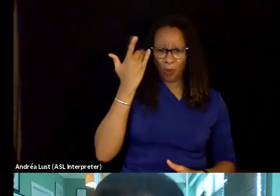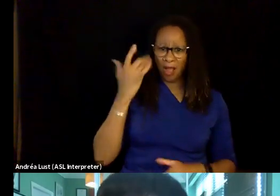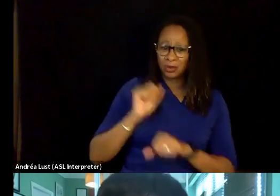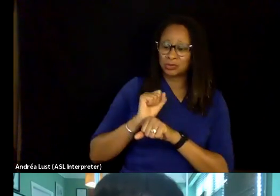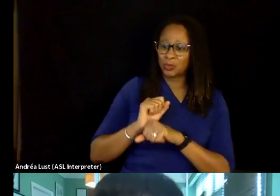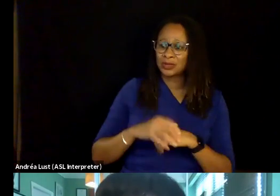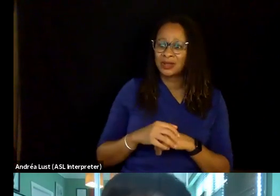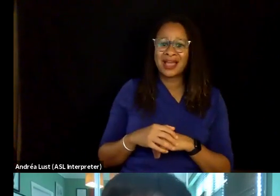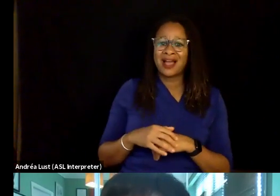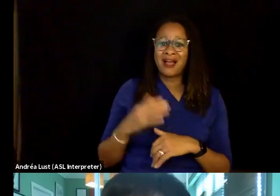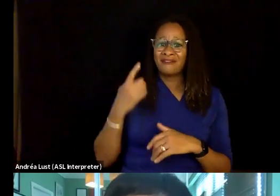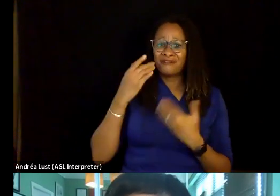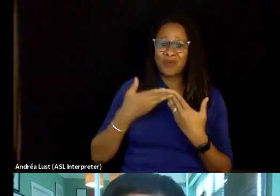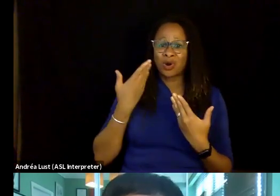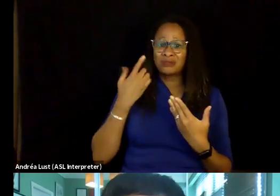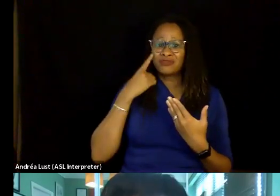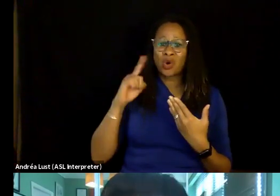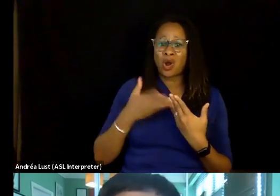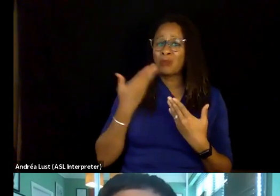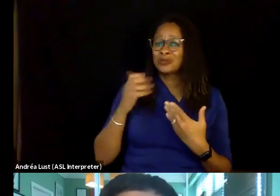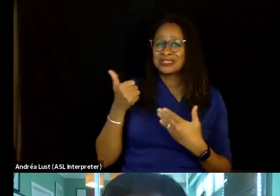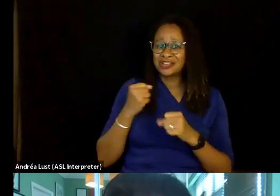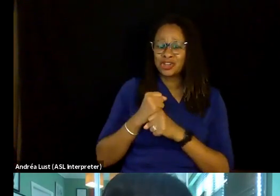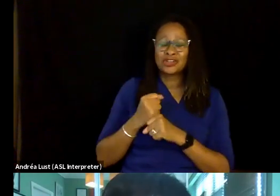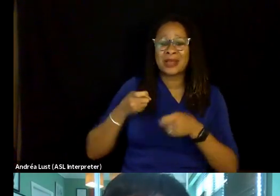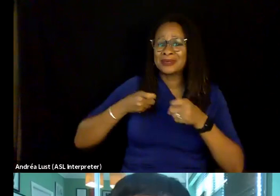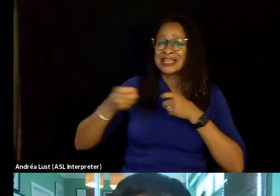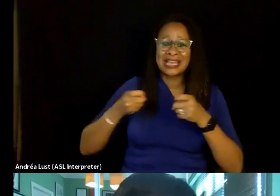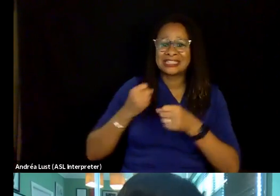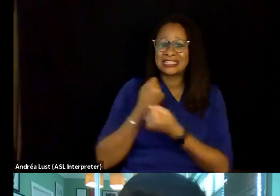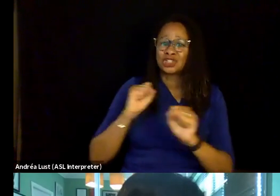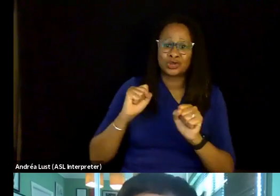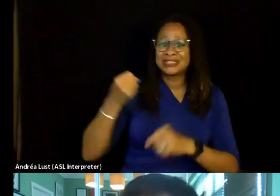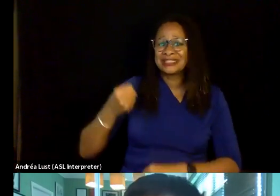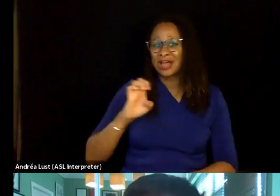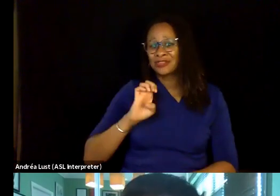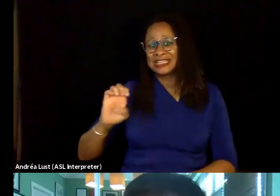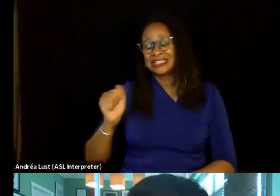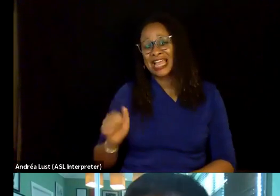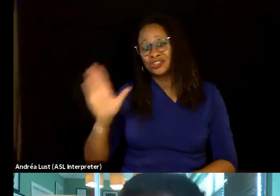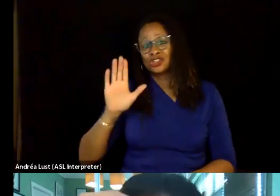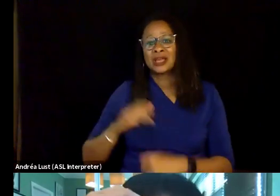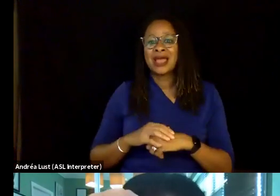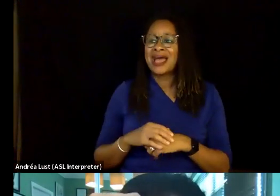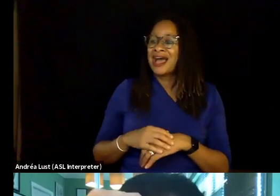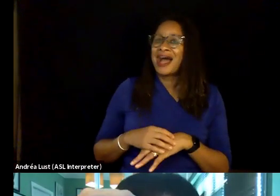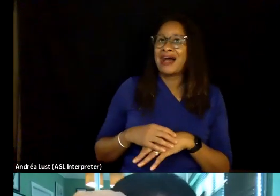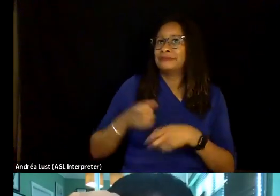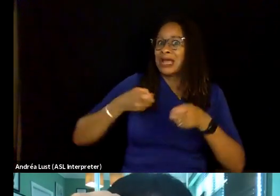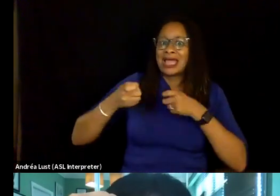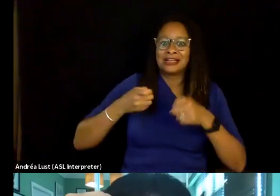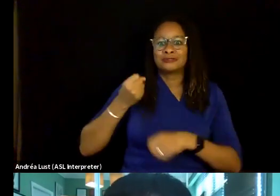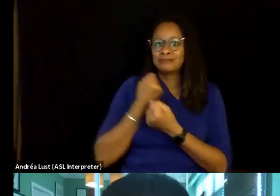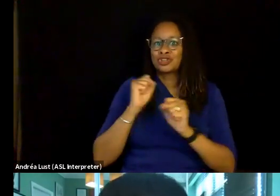almost a decade for the Princeton in Asia, I was handling security in Southeast Asia. I handled security for our team, right? So it's